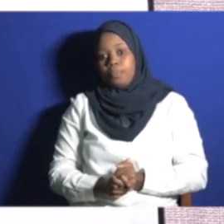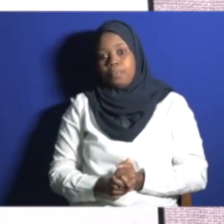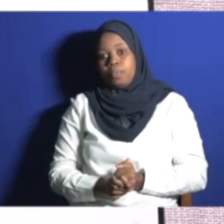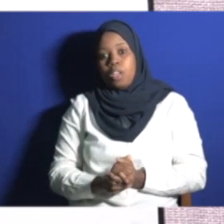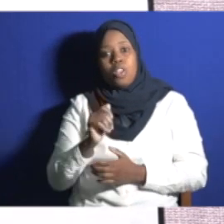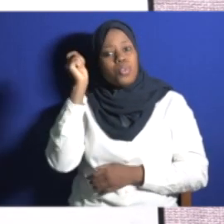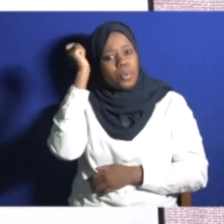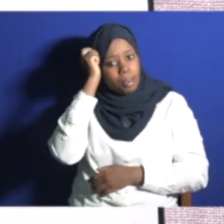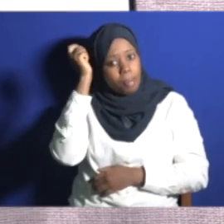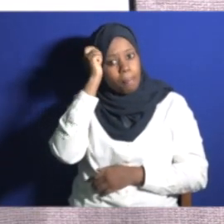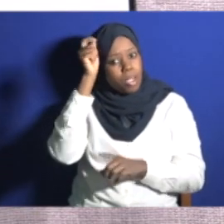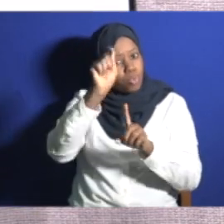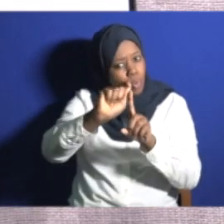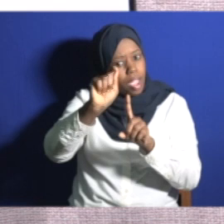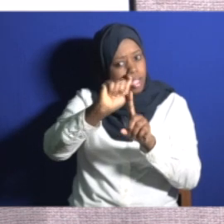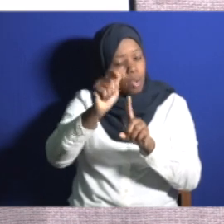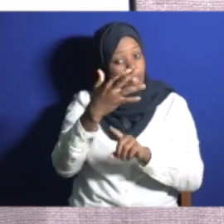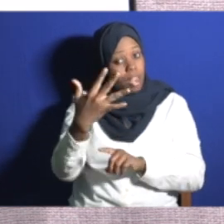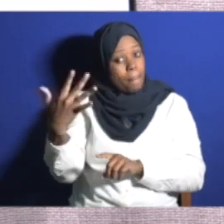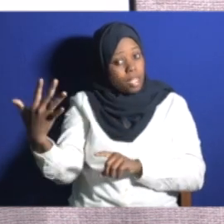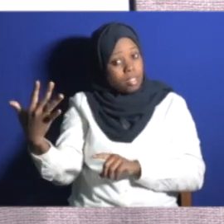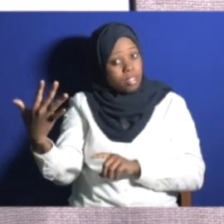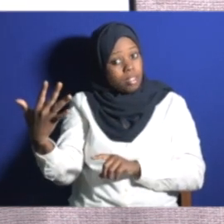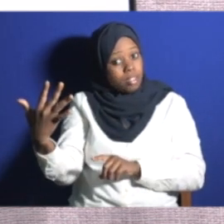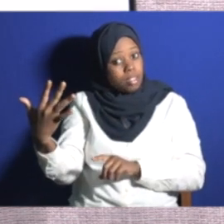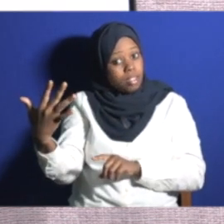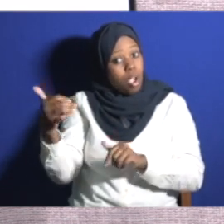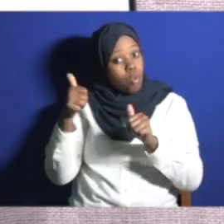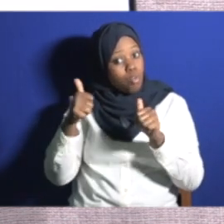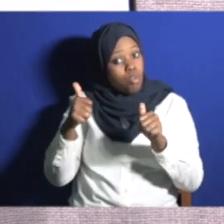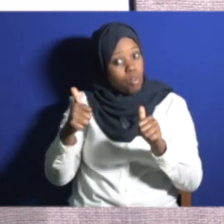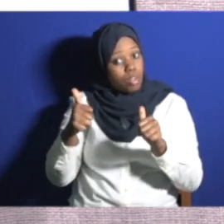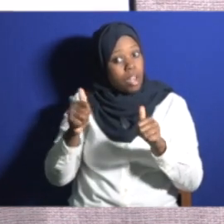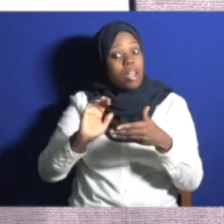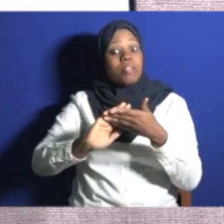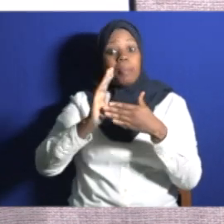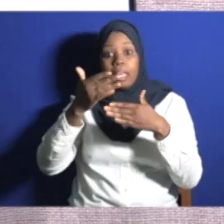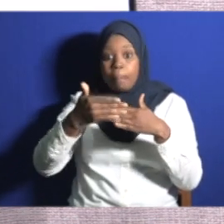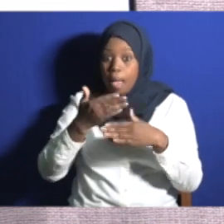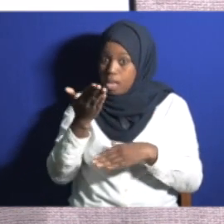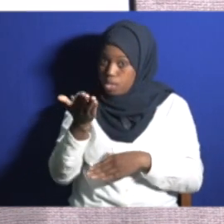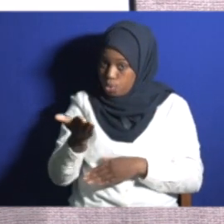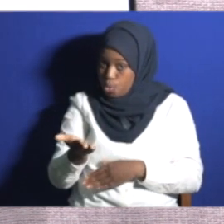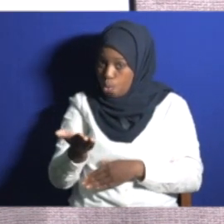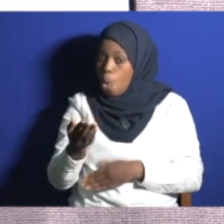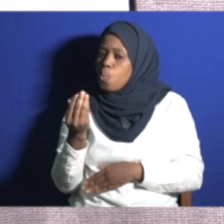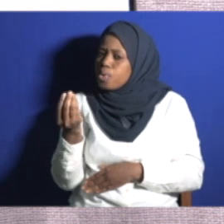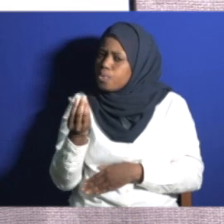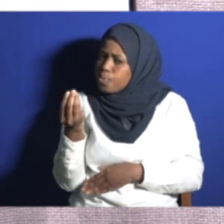squares of numbers? Good. Let me remind you with few